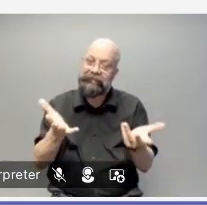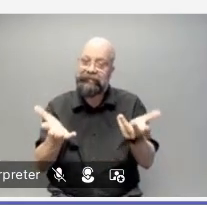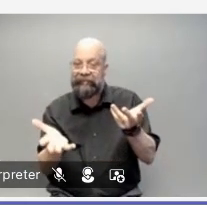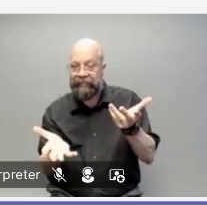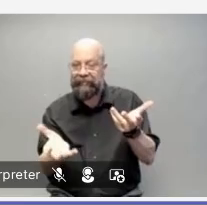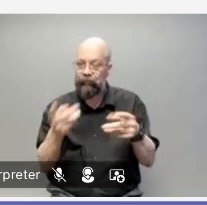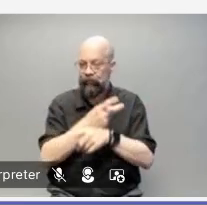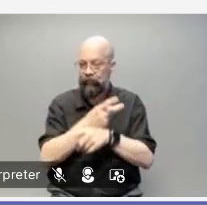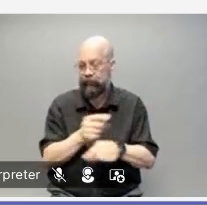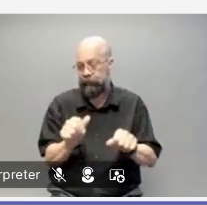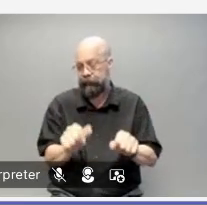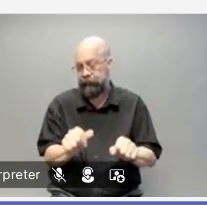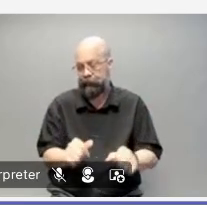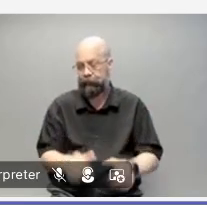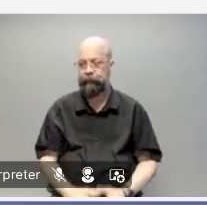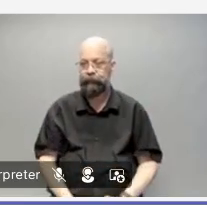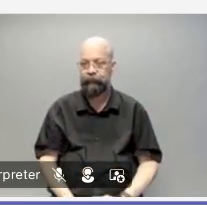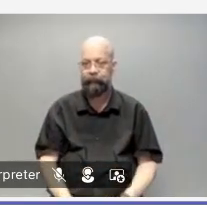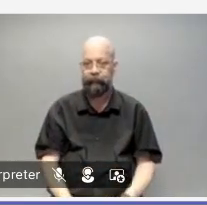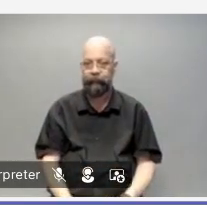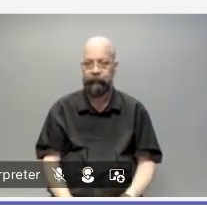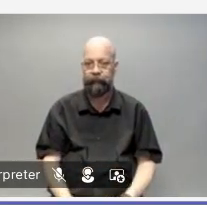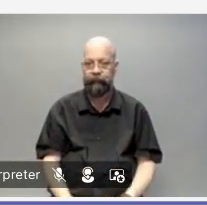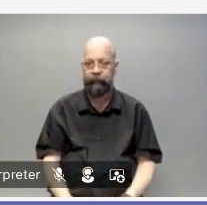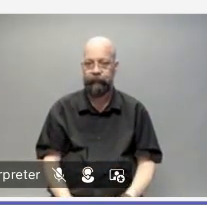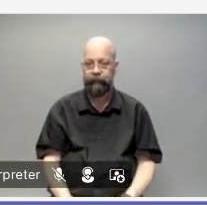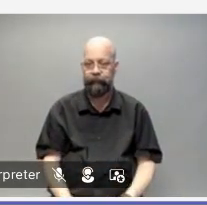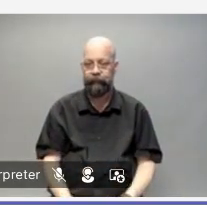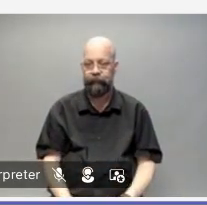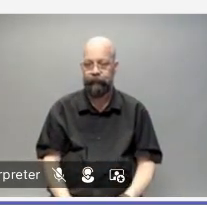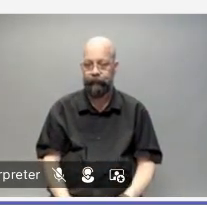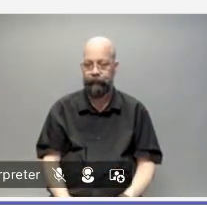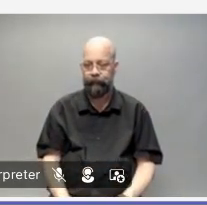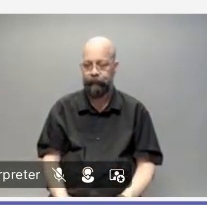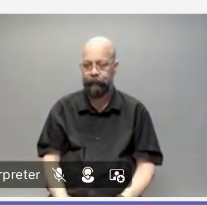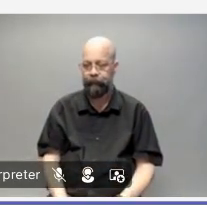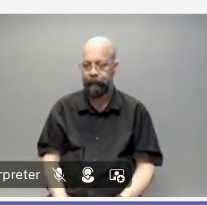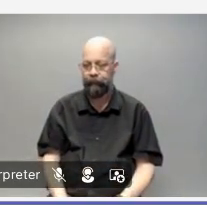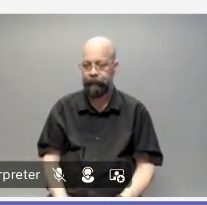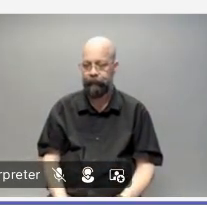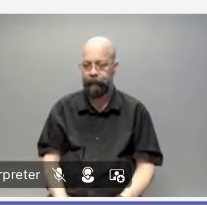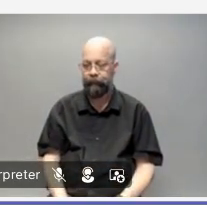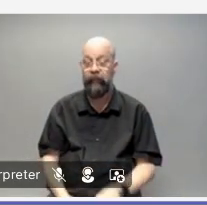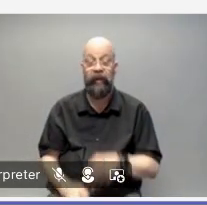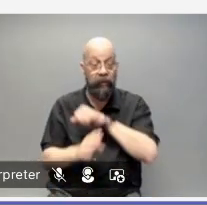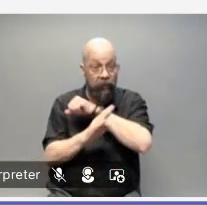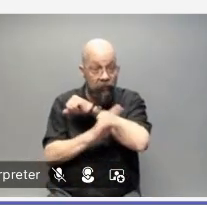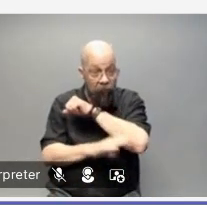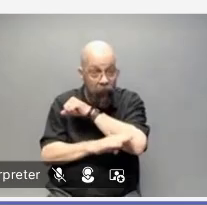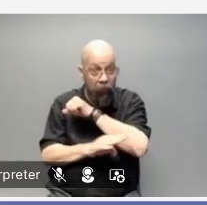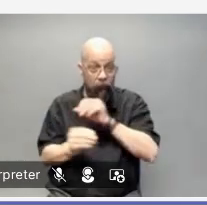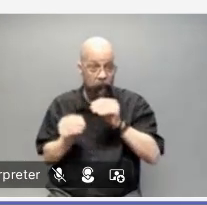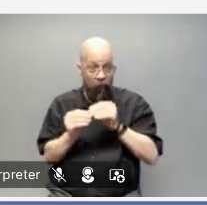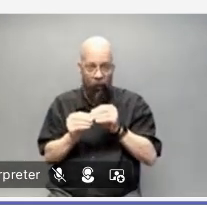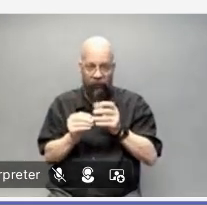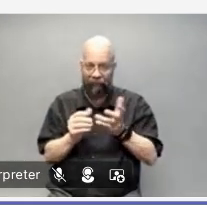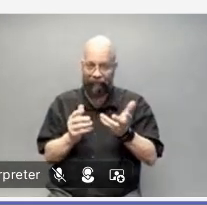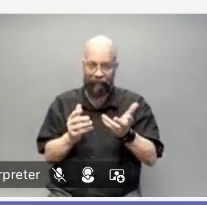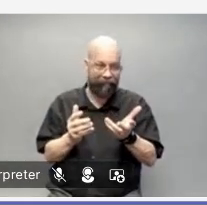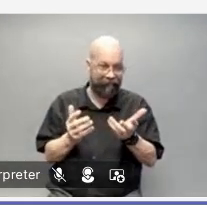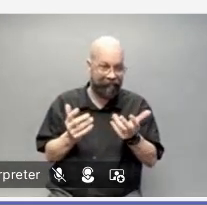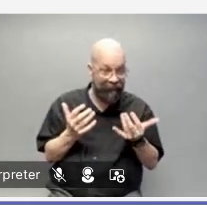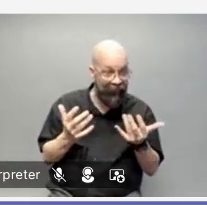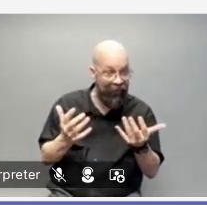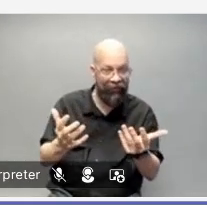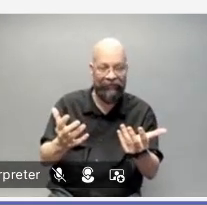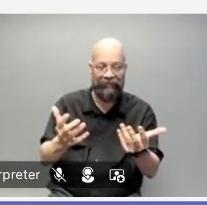fall. There's a lot of uncertainty when it comes to fire activity this fall, just because it's so far off, and